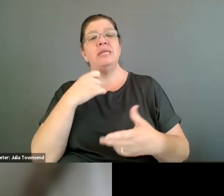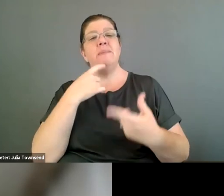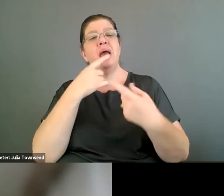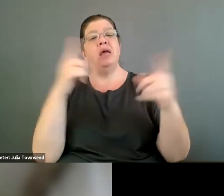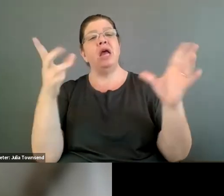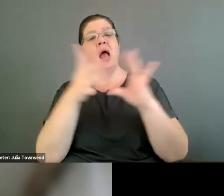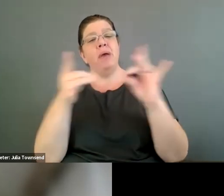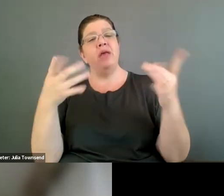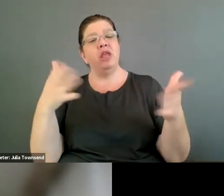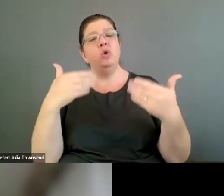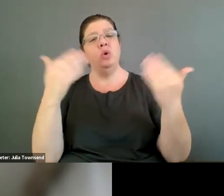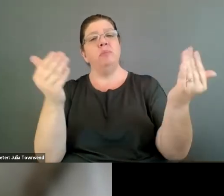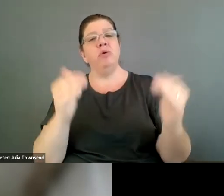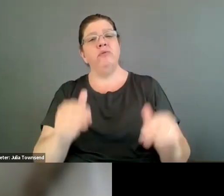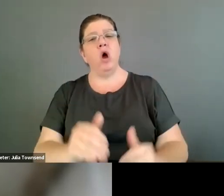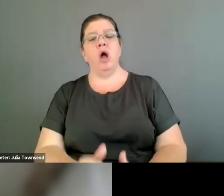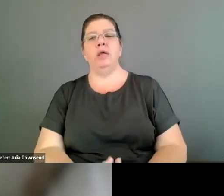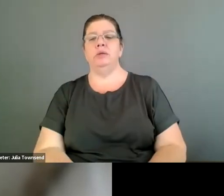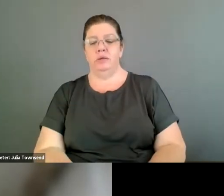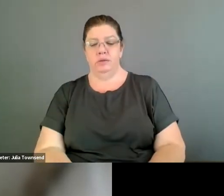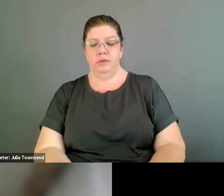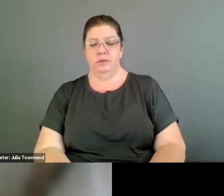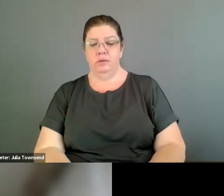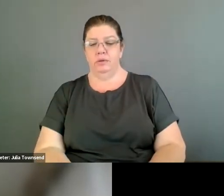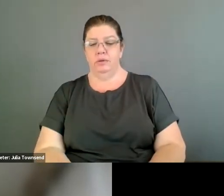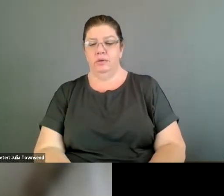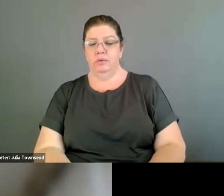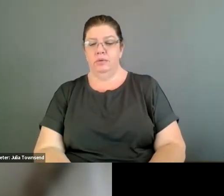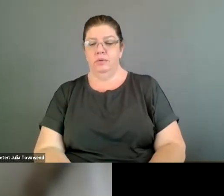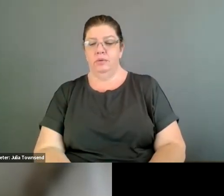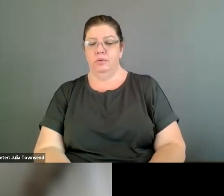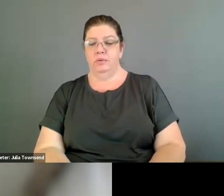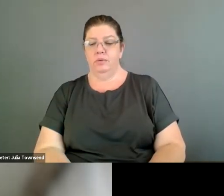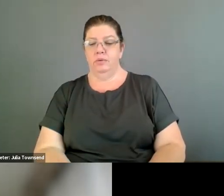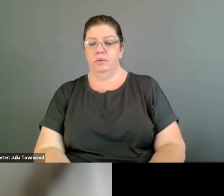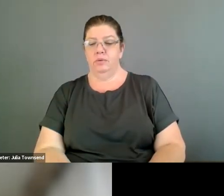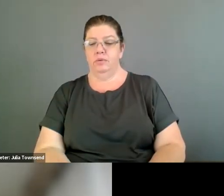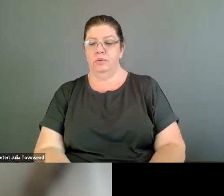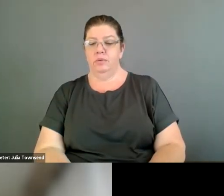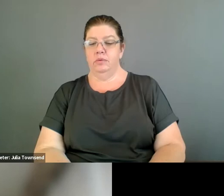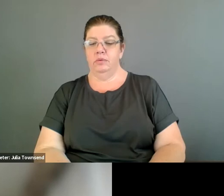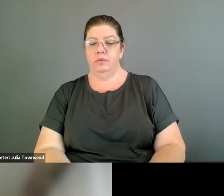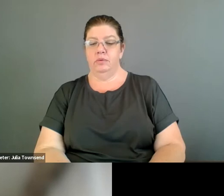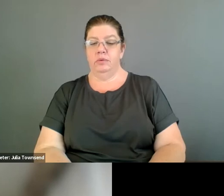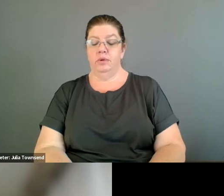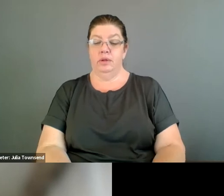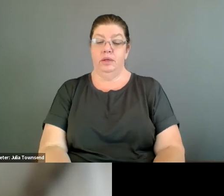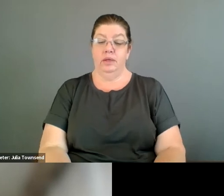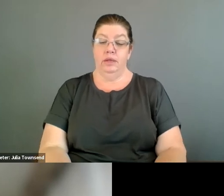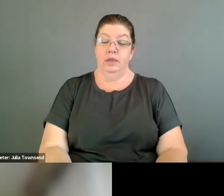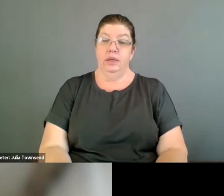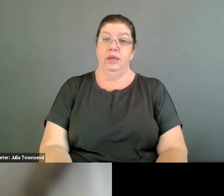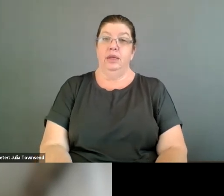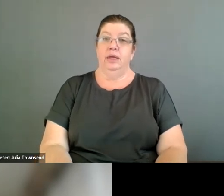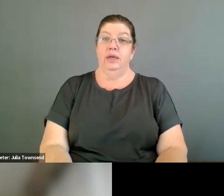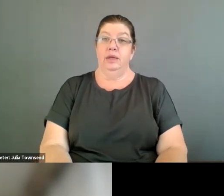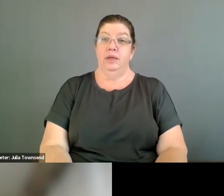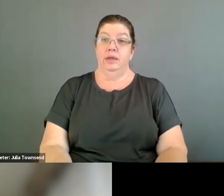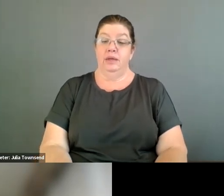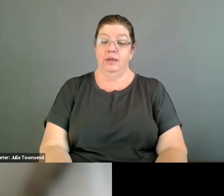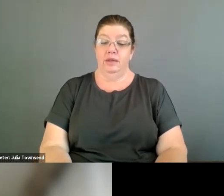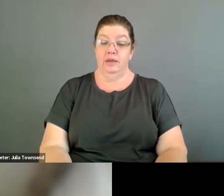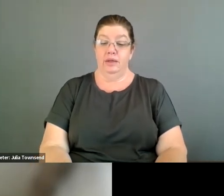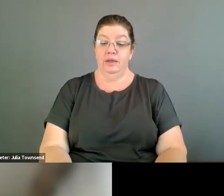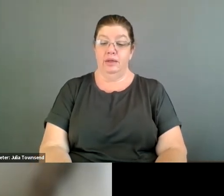then you can move on so that your meeting isn't held up. Is just so okay? You know, the public has to hear you. That's okay. I'll just speak